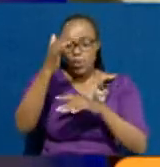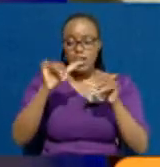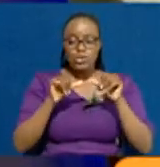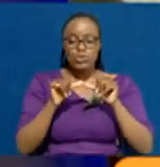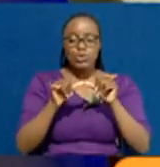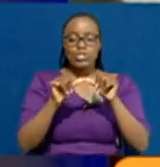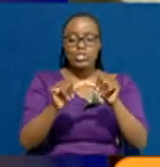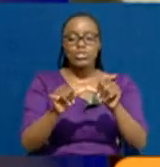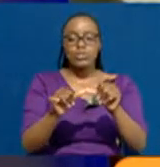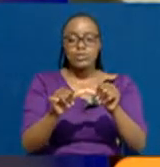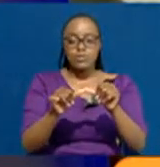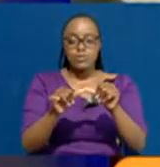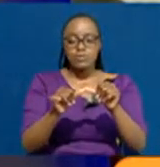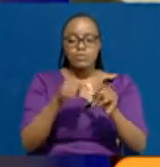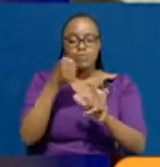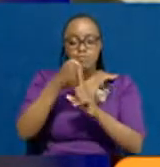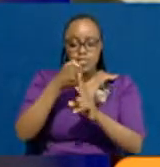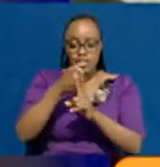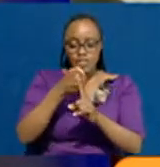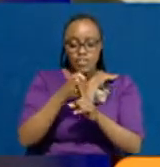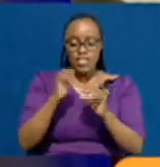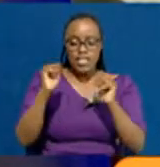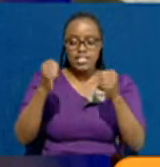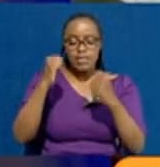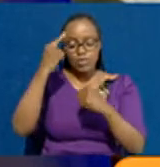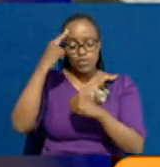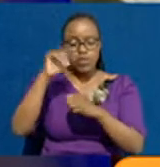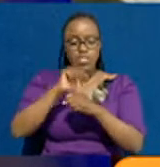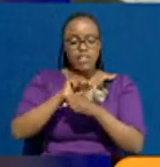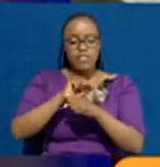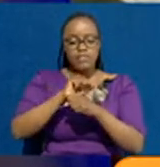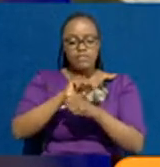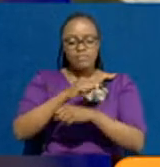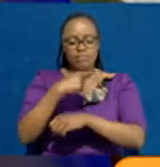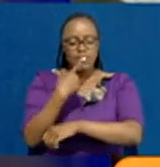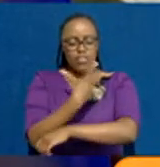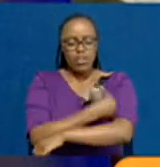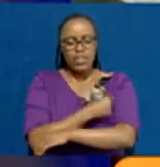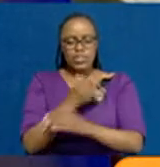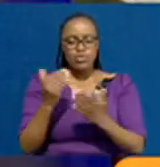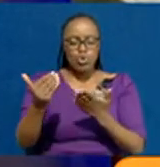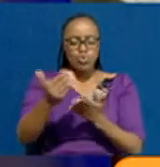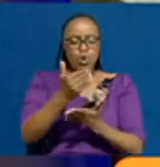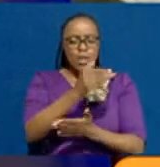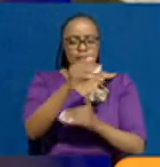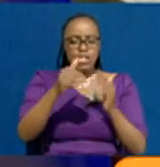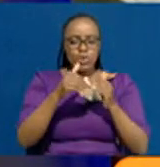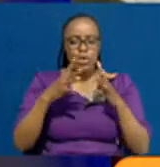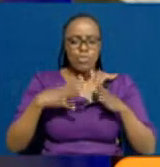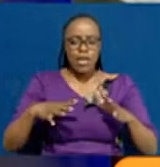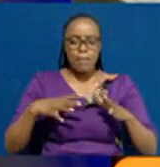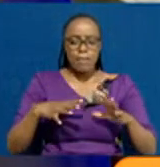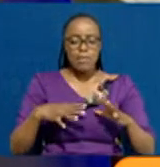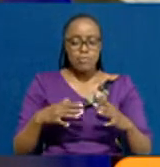continue championing the safety of the vaccines and to mobilize everyone that